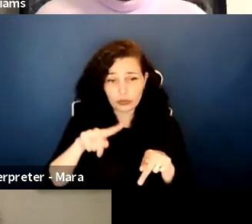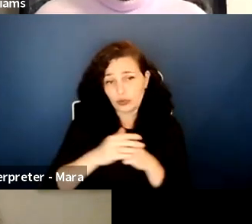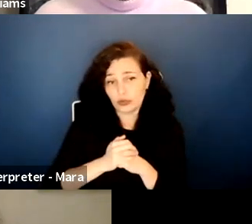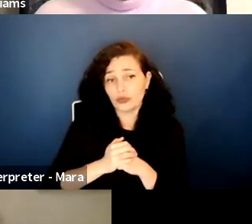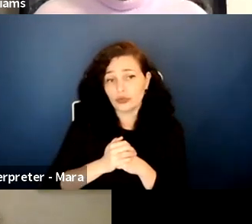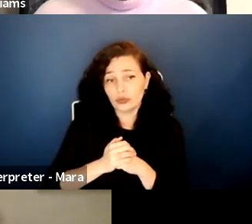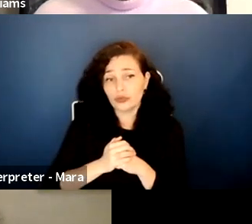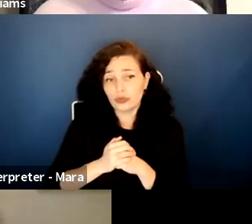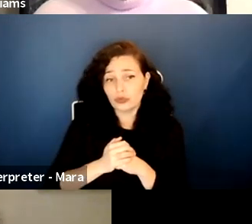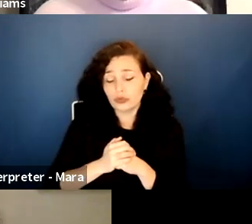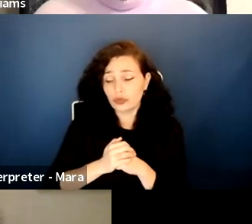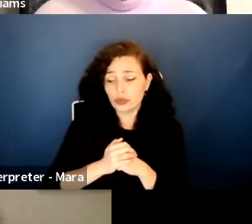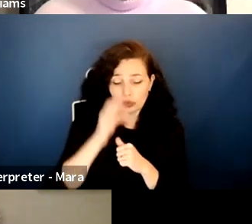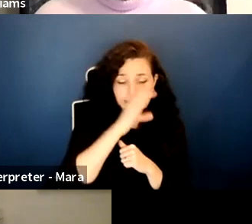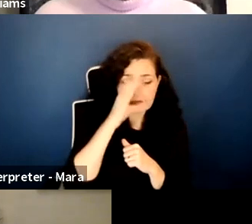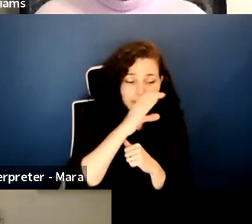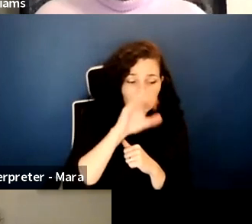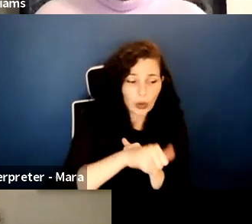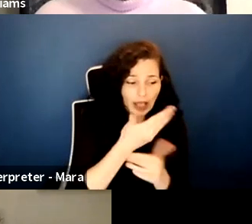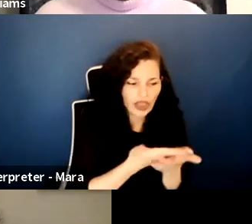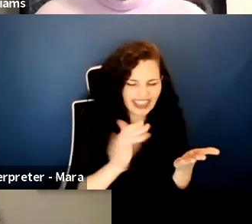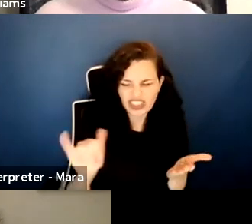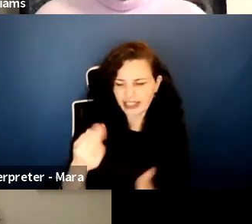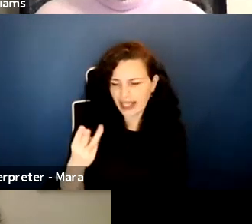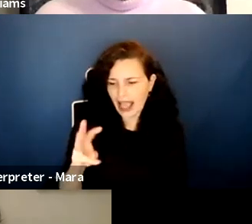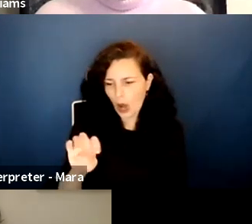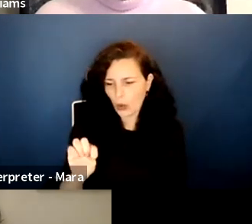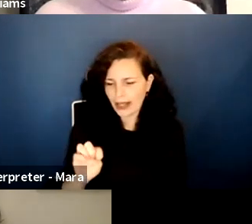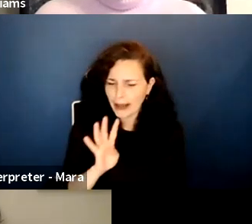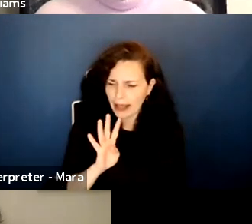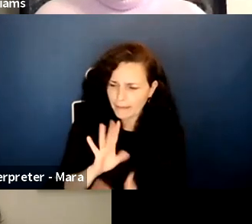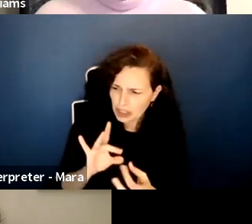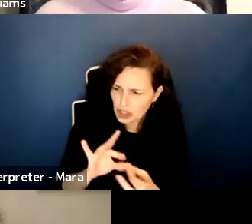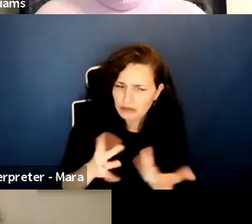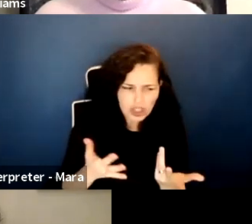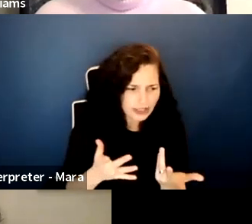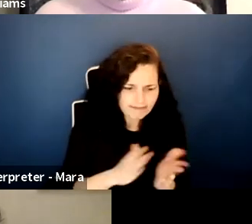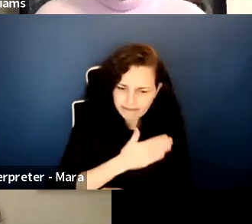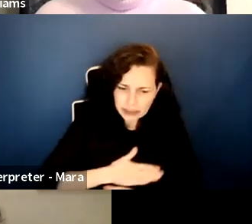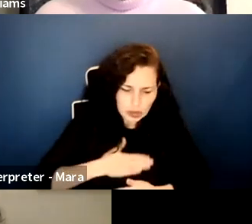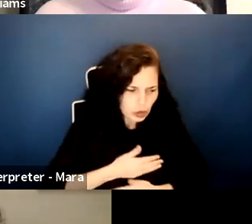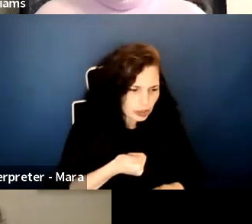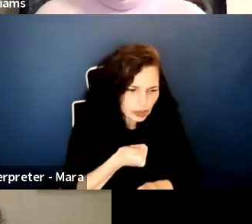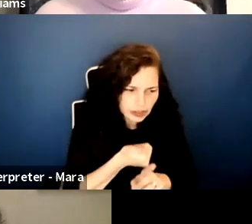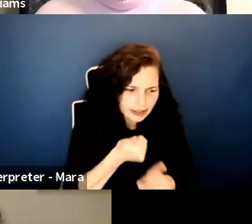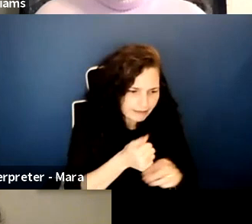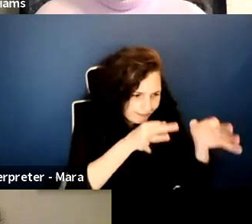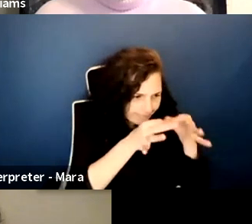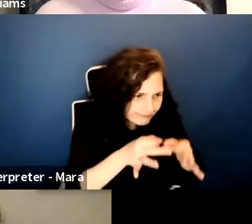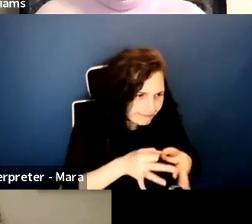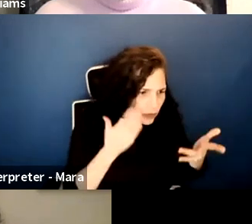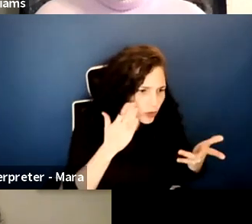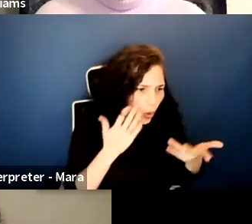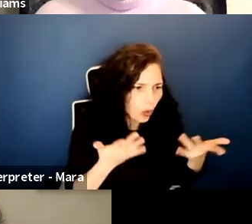mentioning, explore other things that will Use enrich it. the acting when the roles show back up again. You Right. just never know what the trend